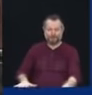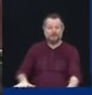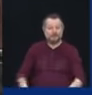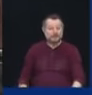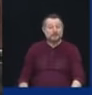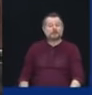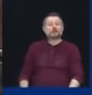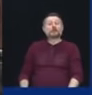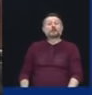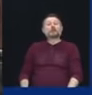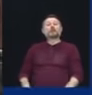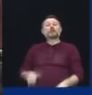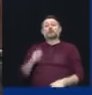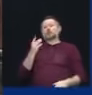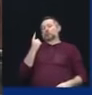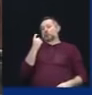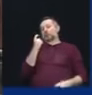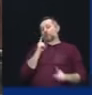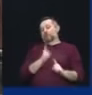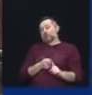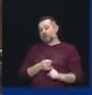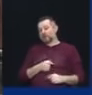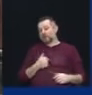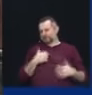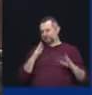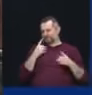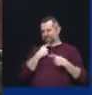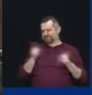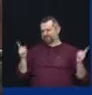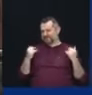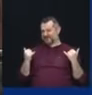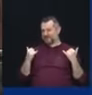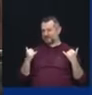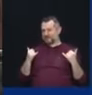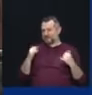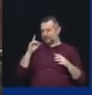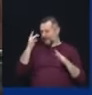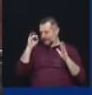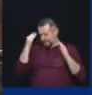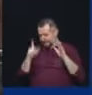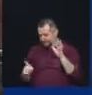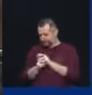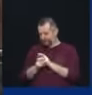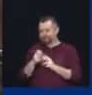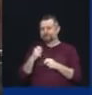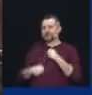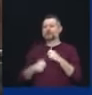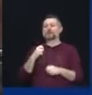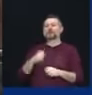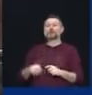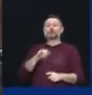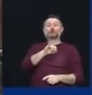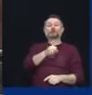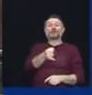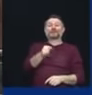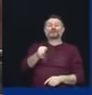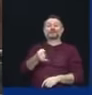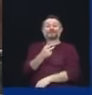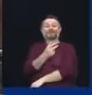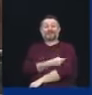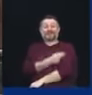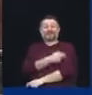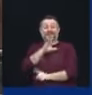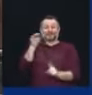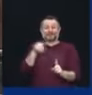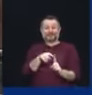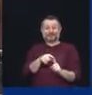point, they announced today that there was an issue on the J&J vaccines. There are three